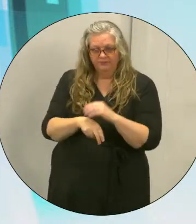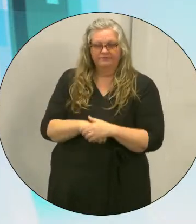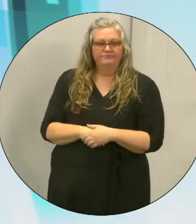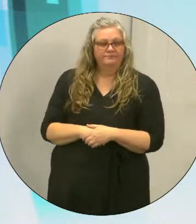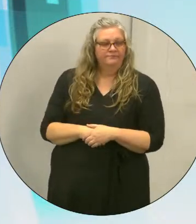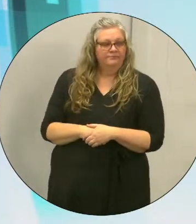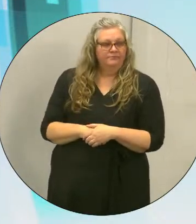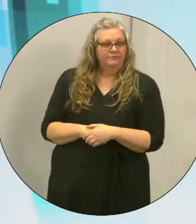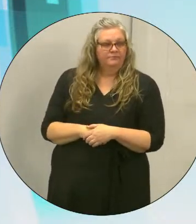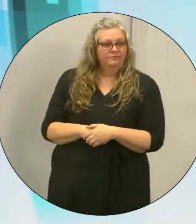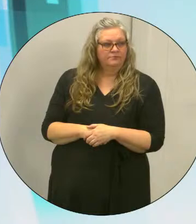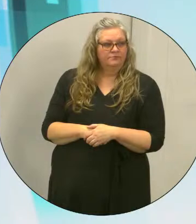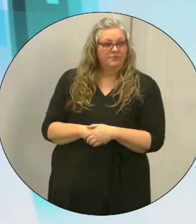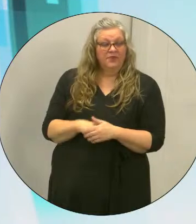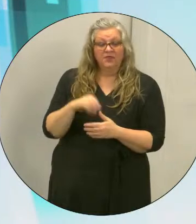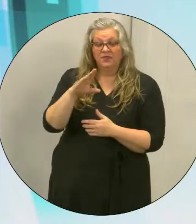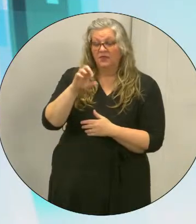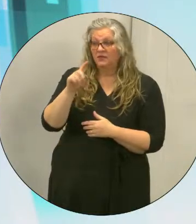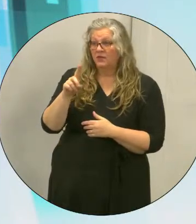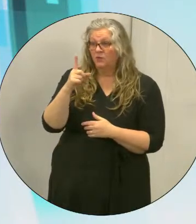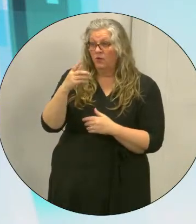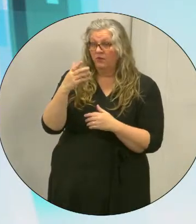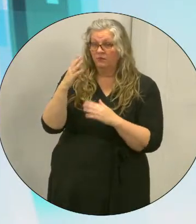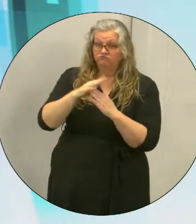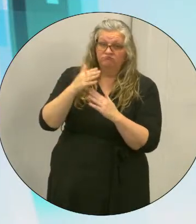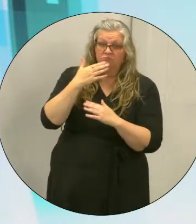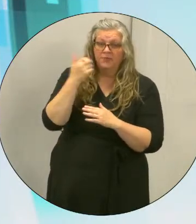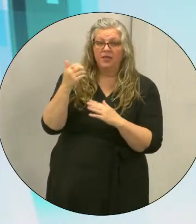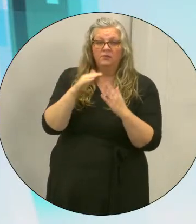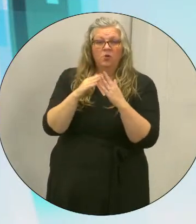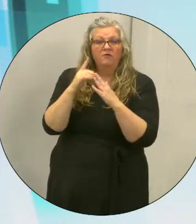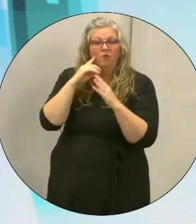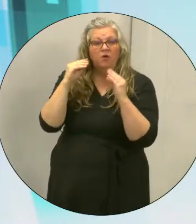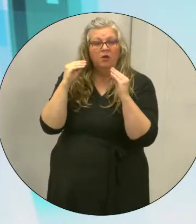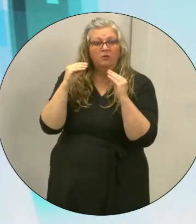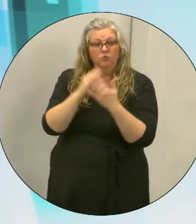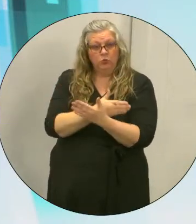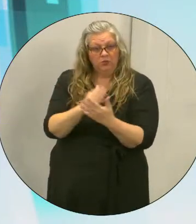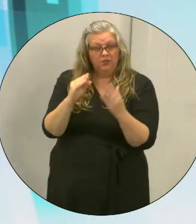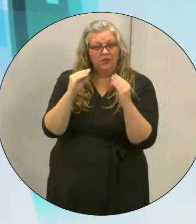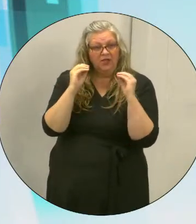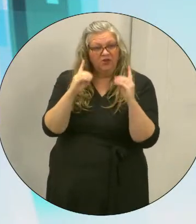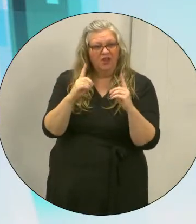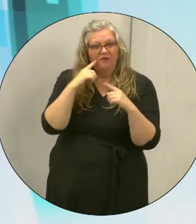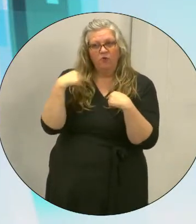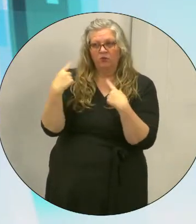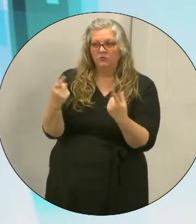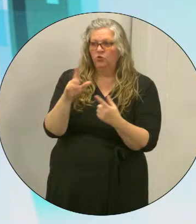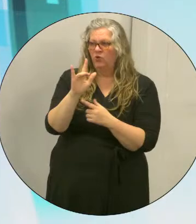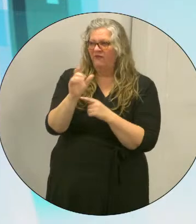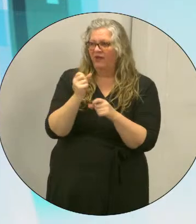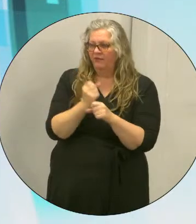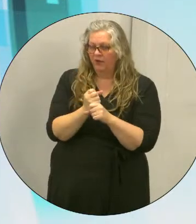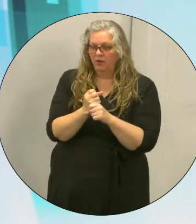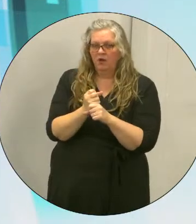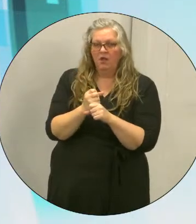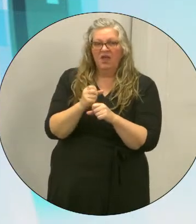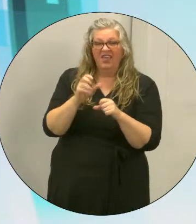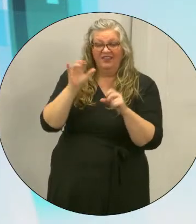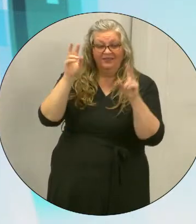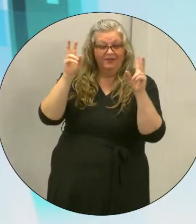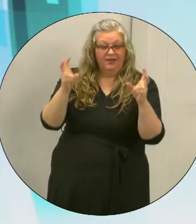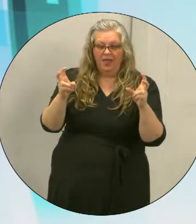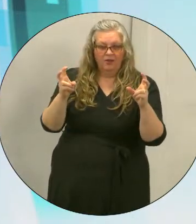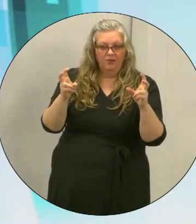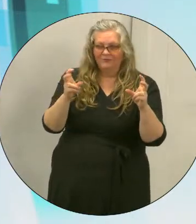year. CCSD was named one of the best communities for music education by NOM for 25 consecutive years, but that title is no